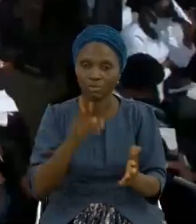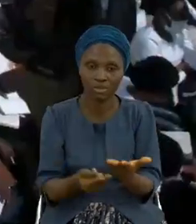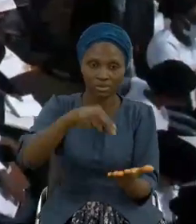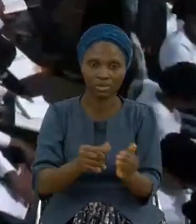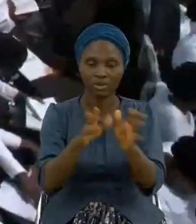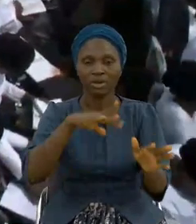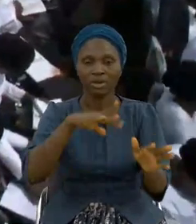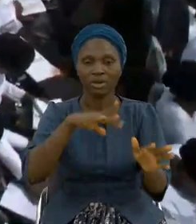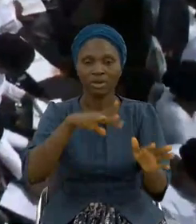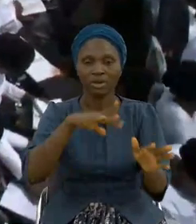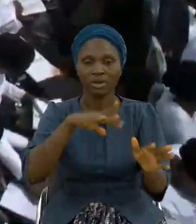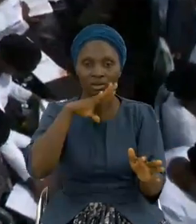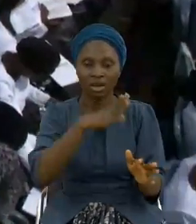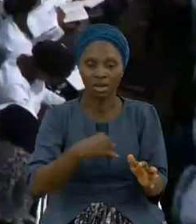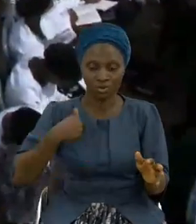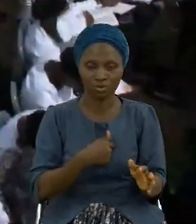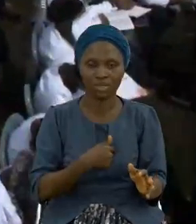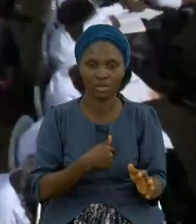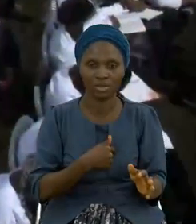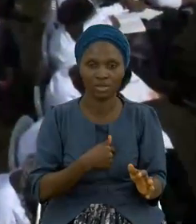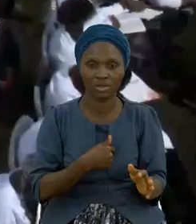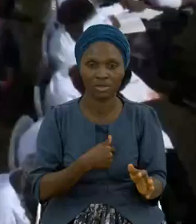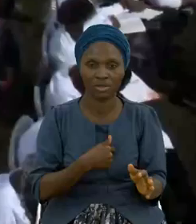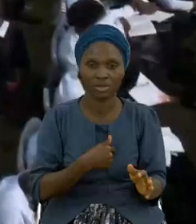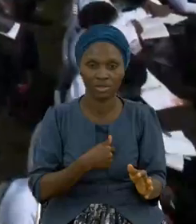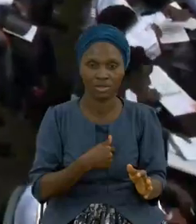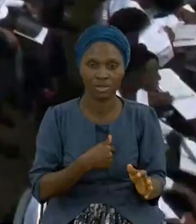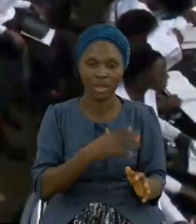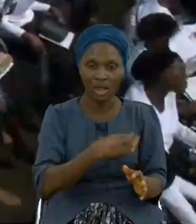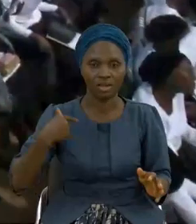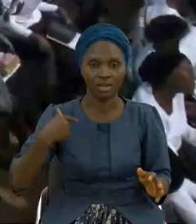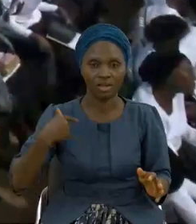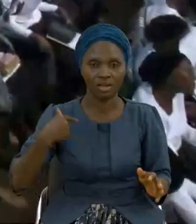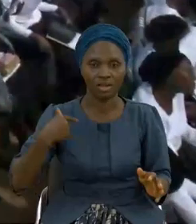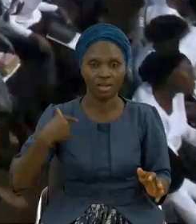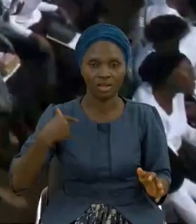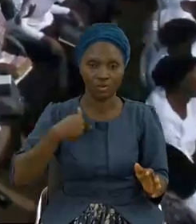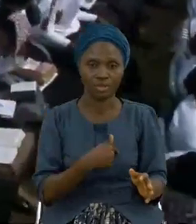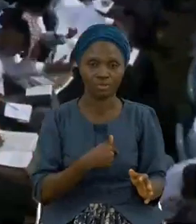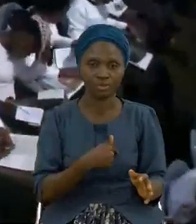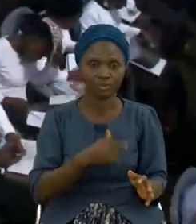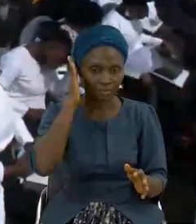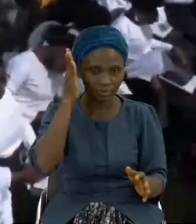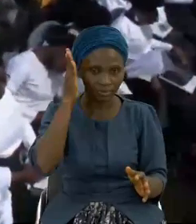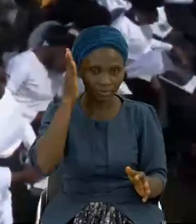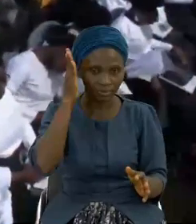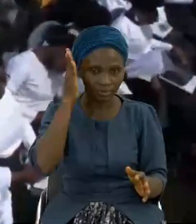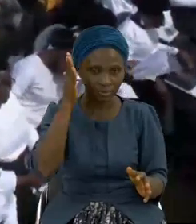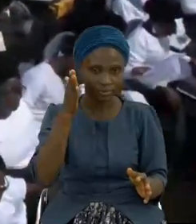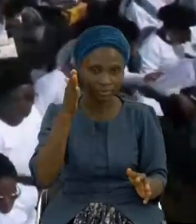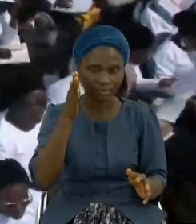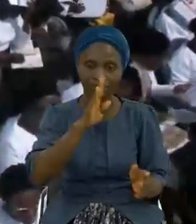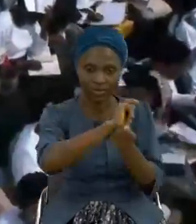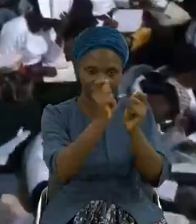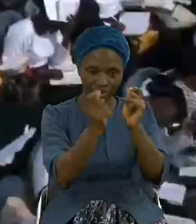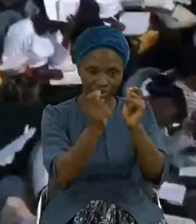we and we shall be changed i